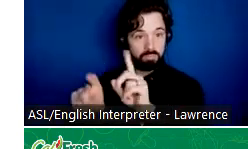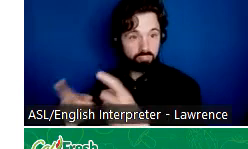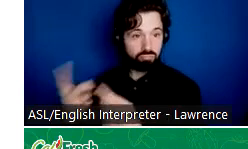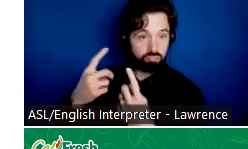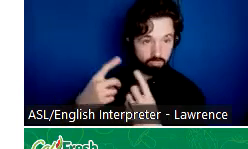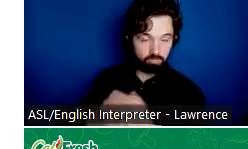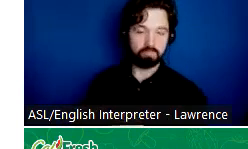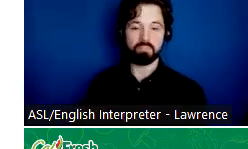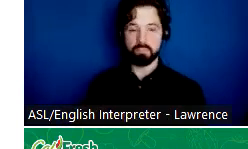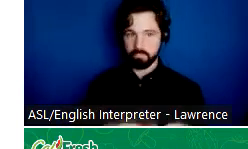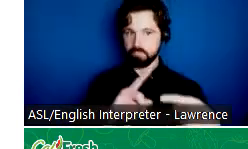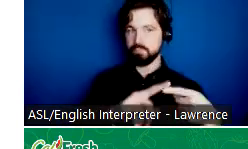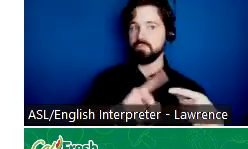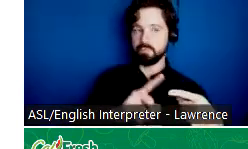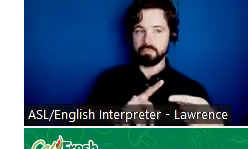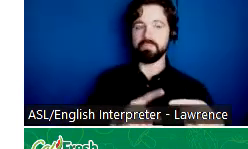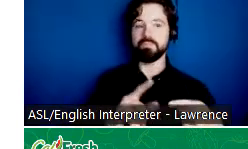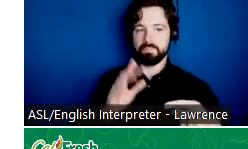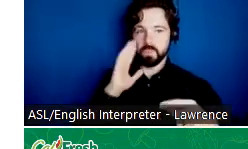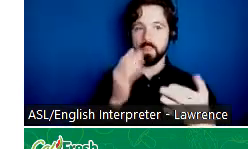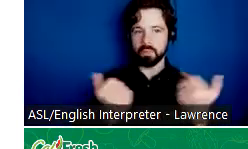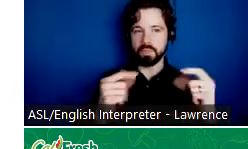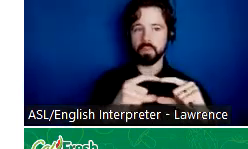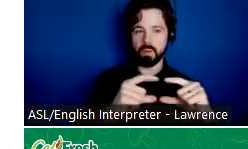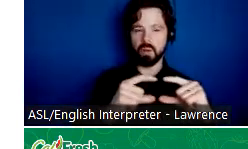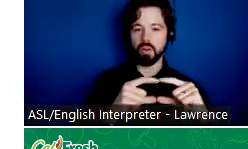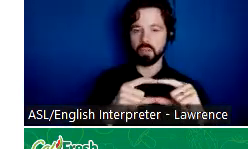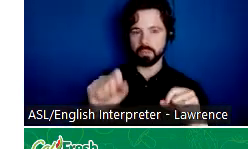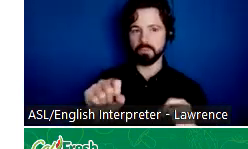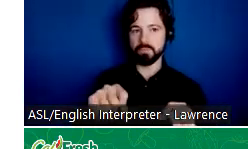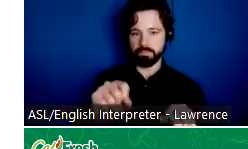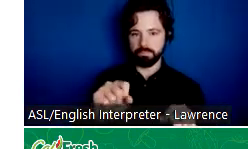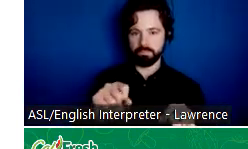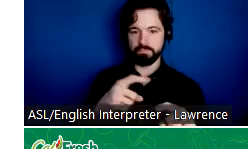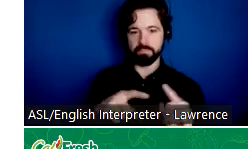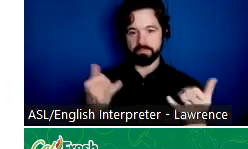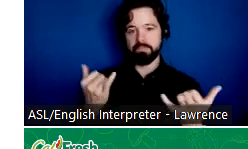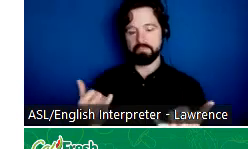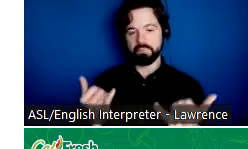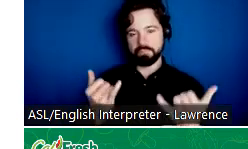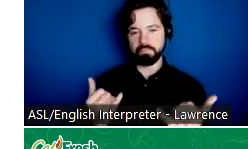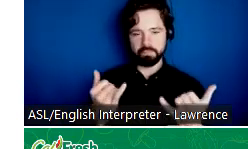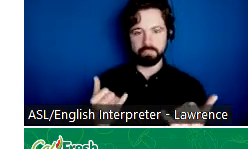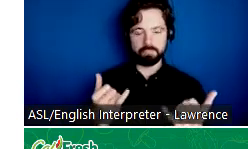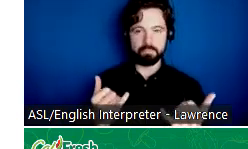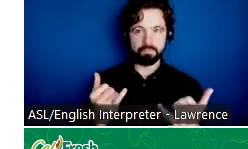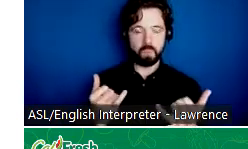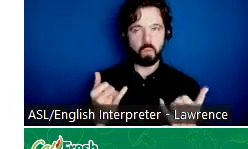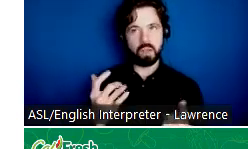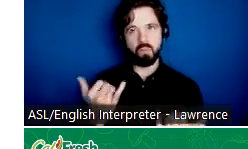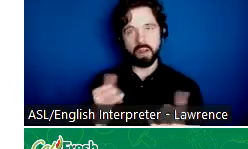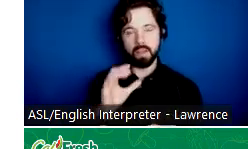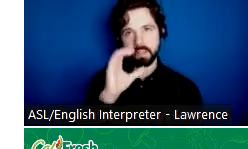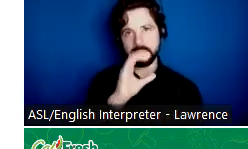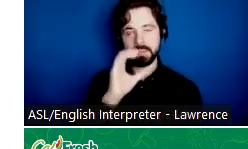will be issued, separate cards will be issued, but we are exploring options for potential household level. But as of